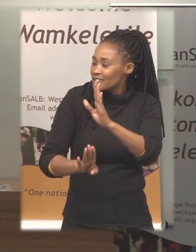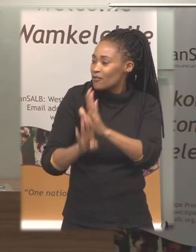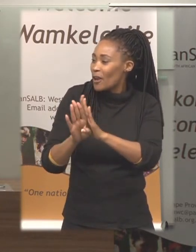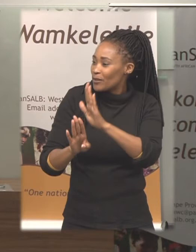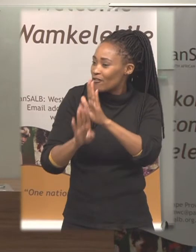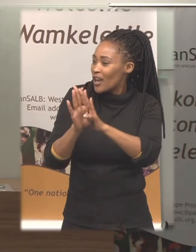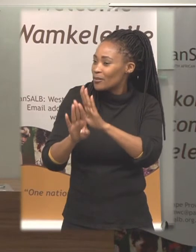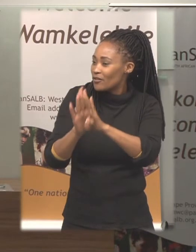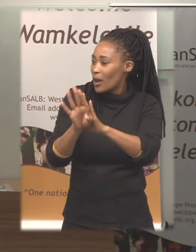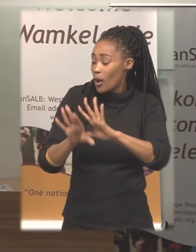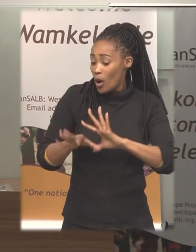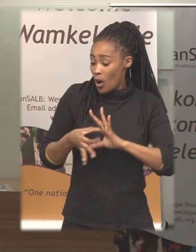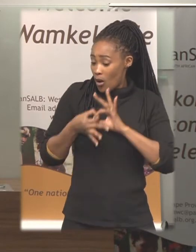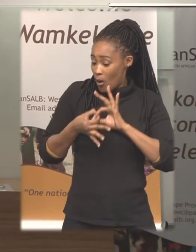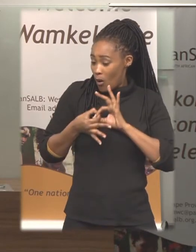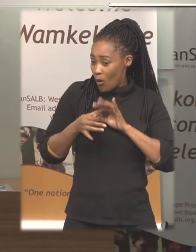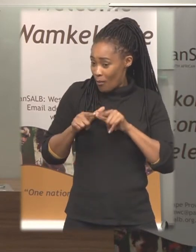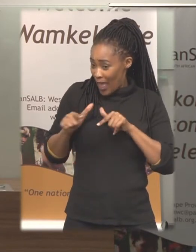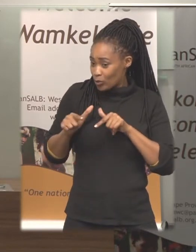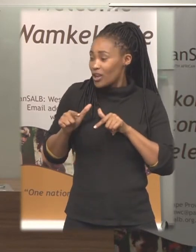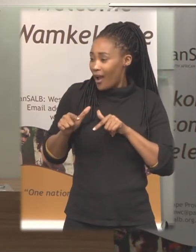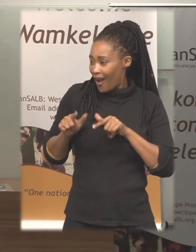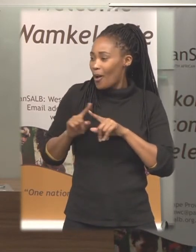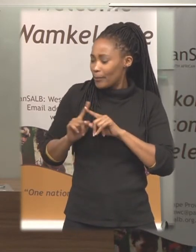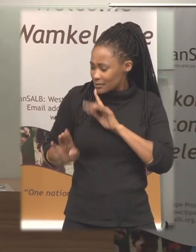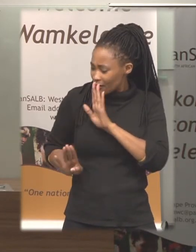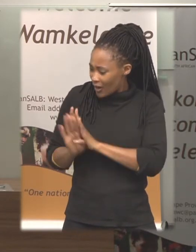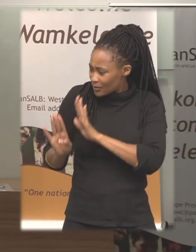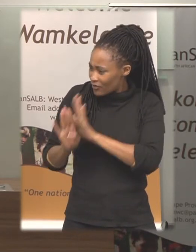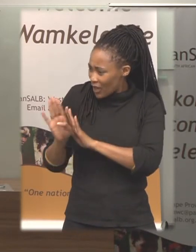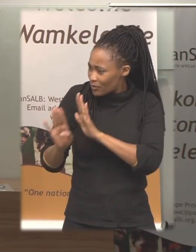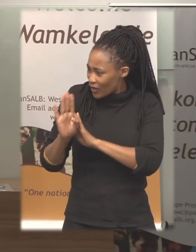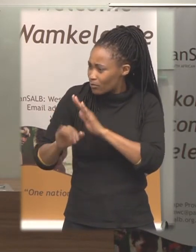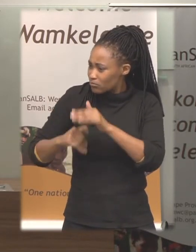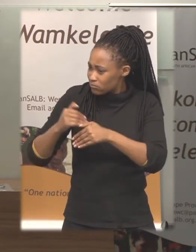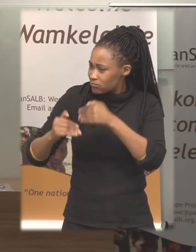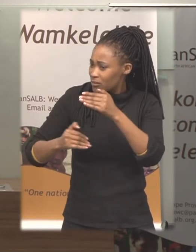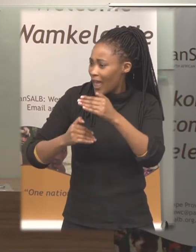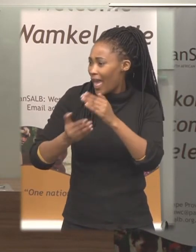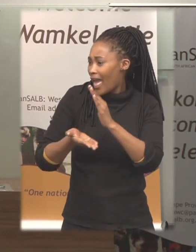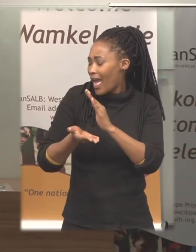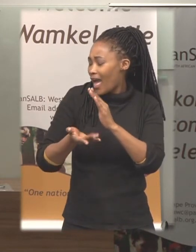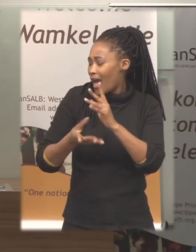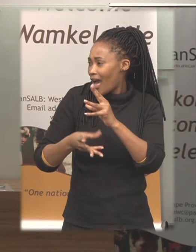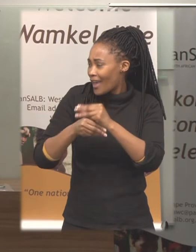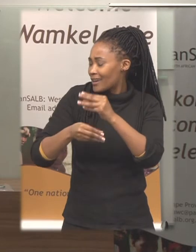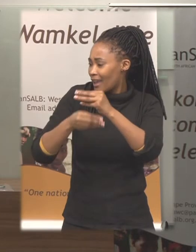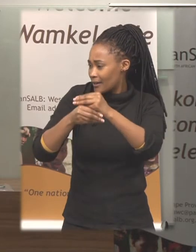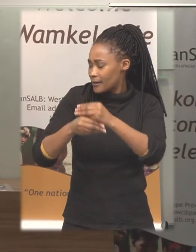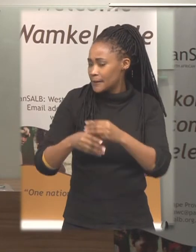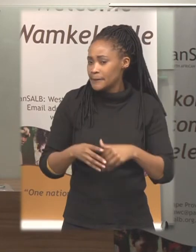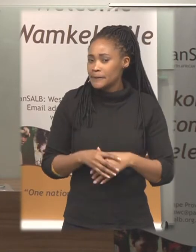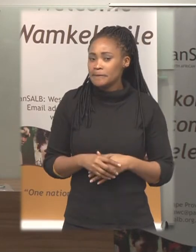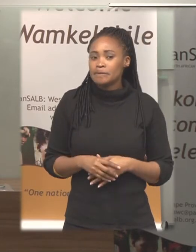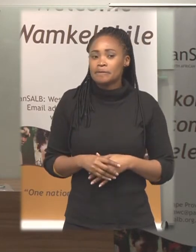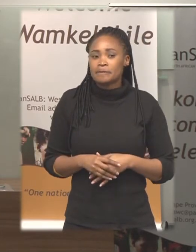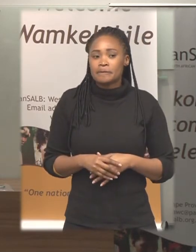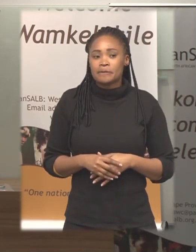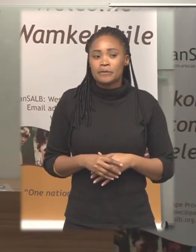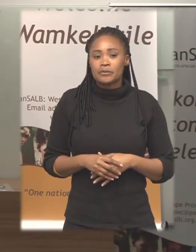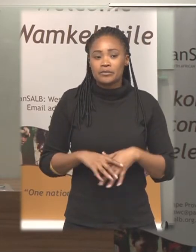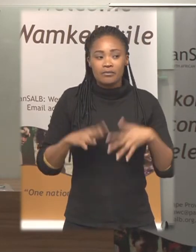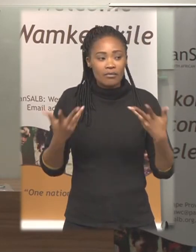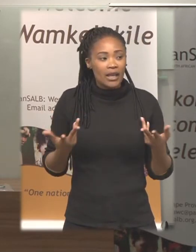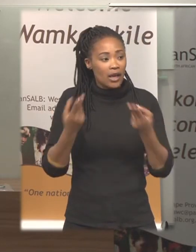the home language, but developing, advancing. Okay, so how might we do this in